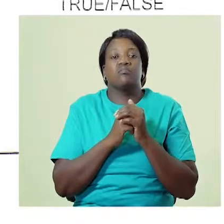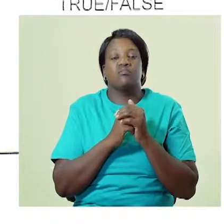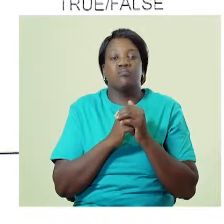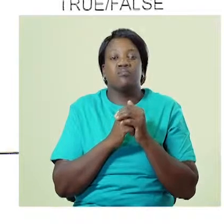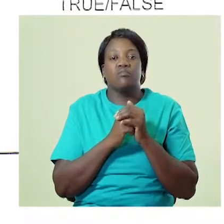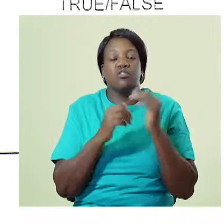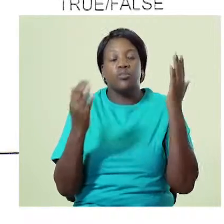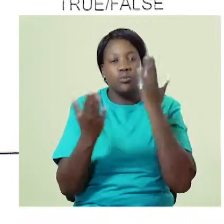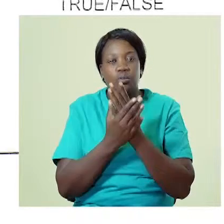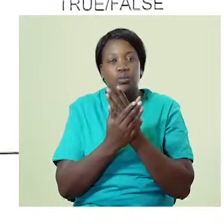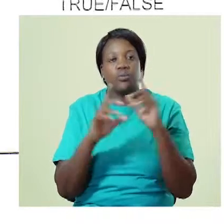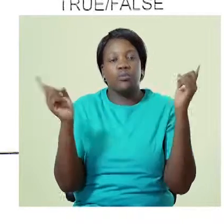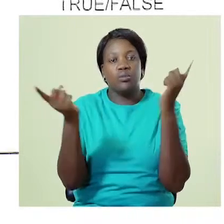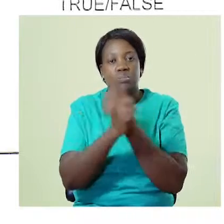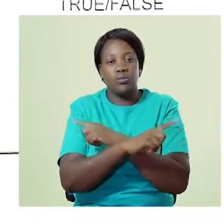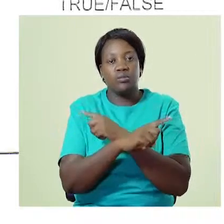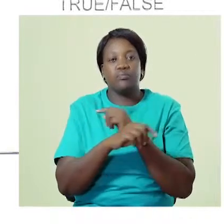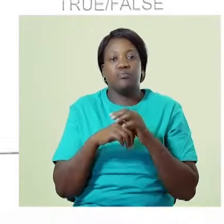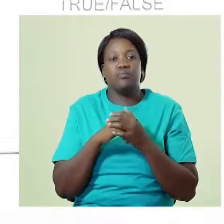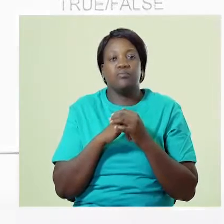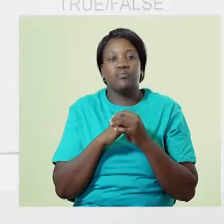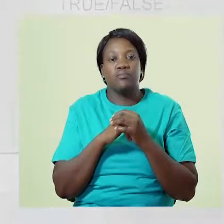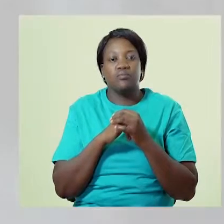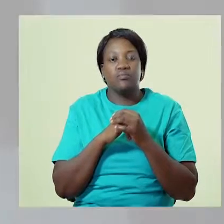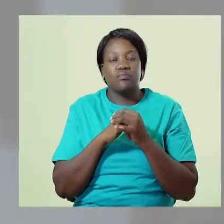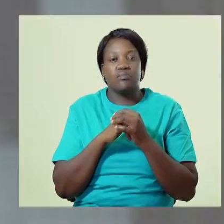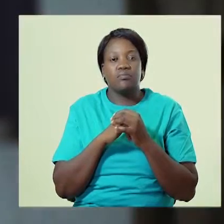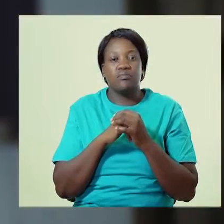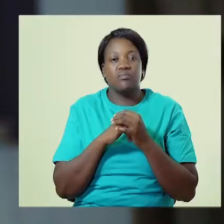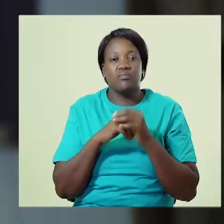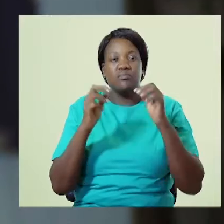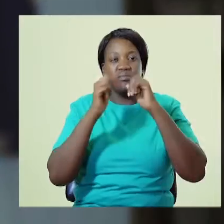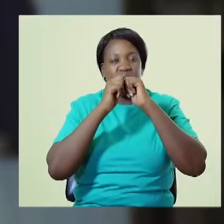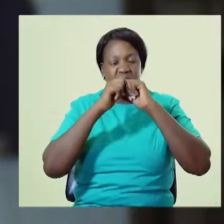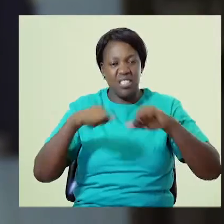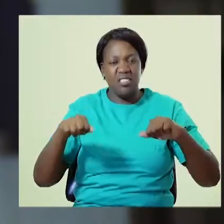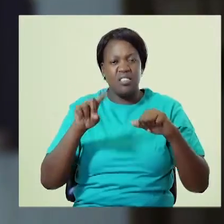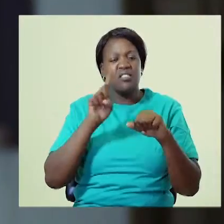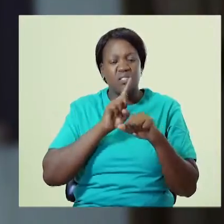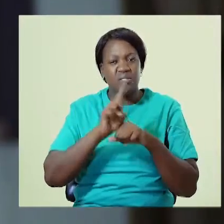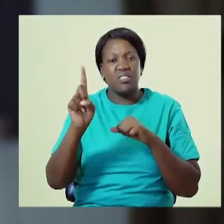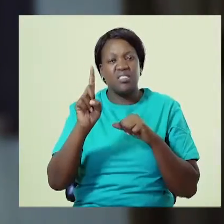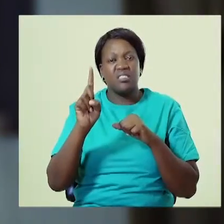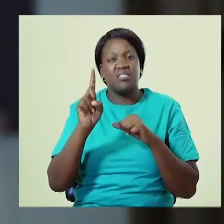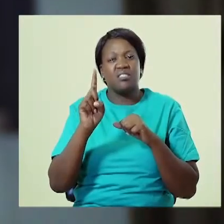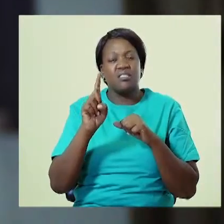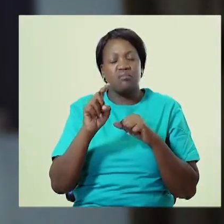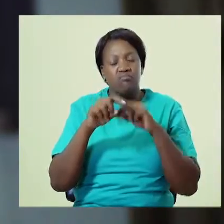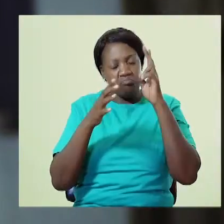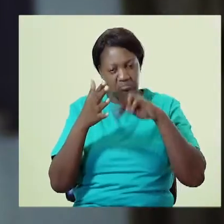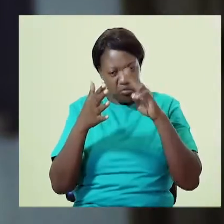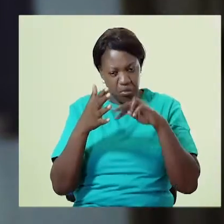statement either true or false. So I make my decision during the first reading and listen attentively